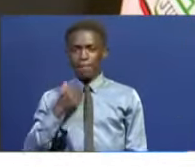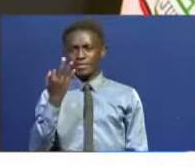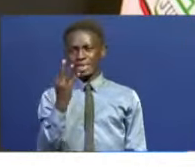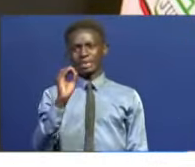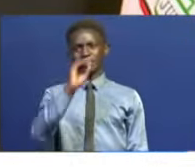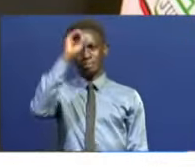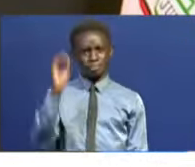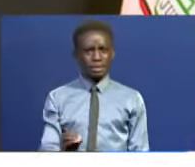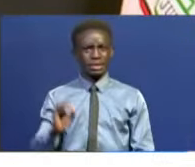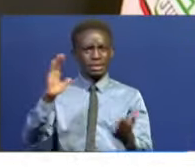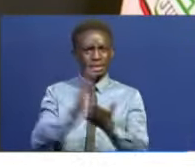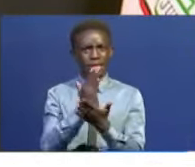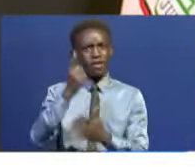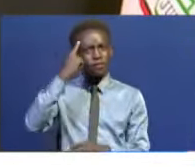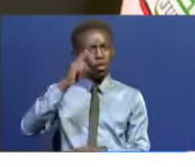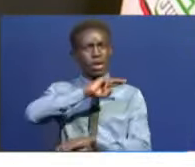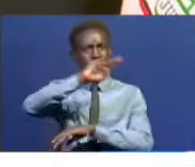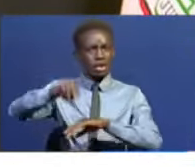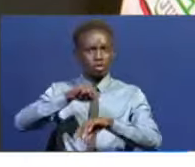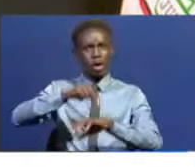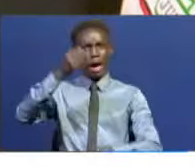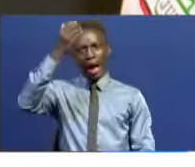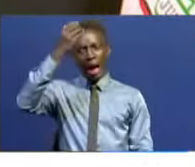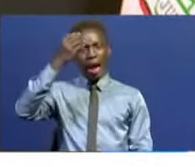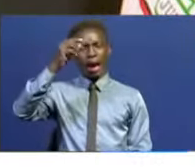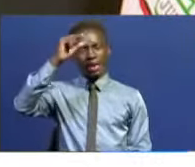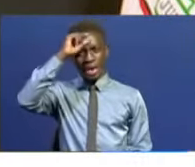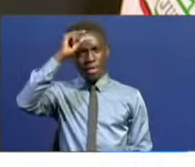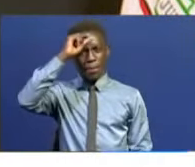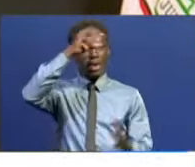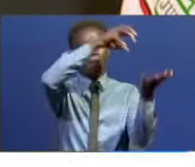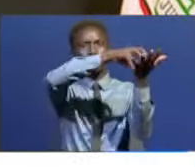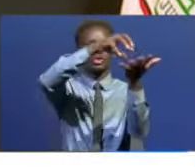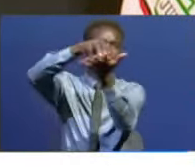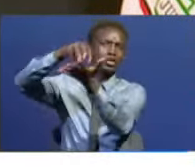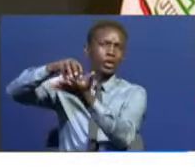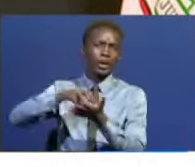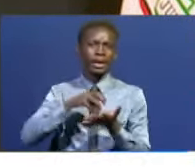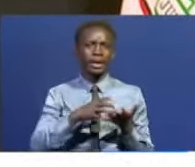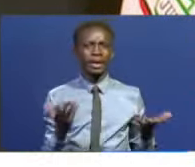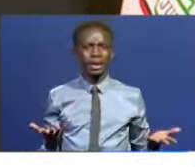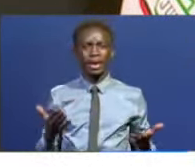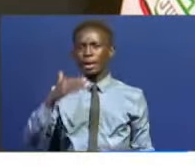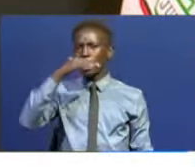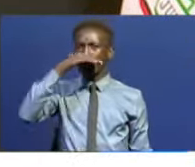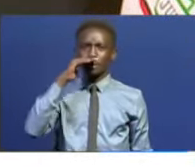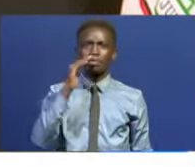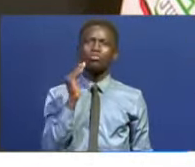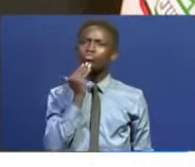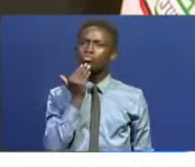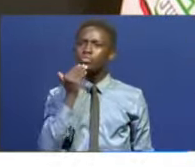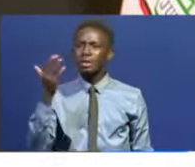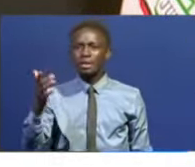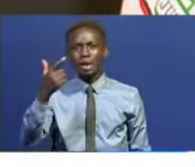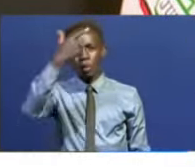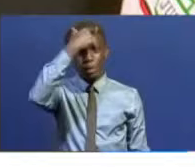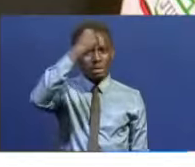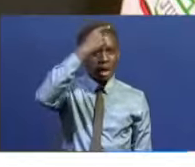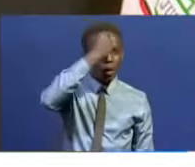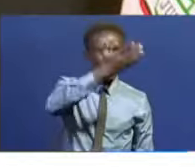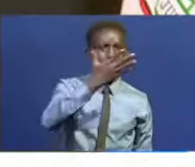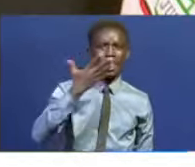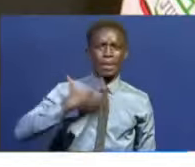national government positions. So, the Honorable Musalia Mudavadi, the Honorable Wetangula, and the people of